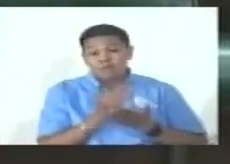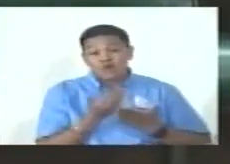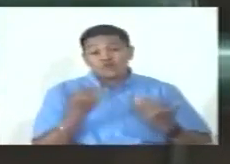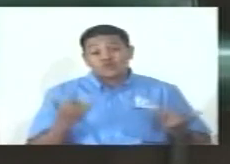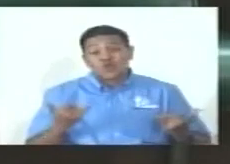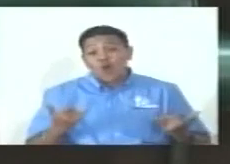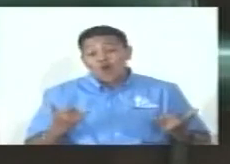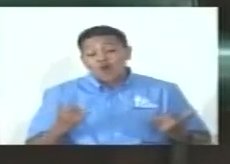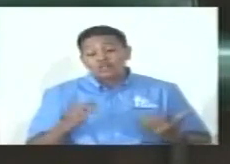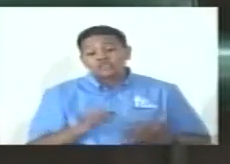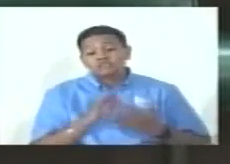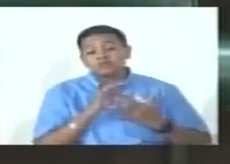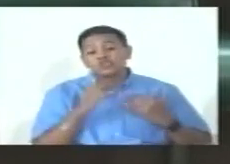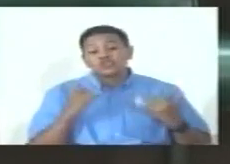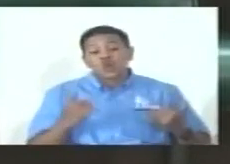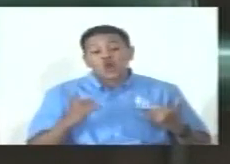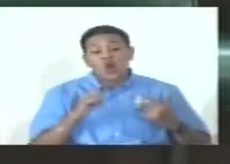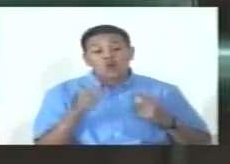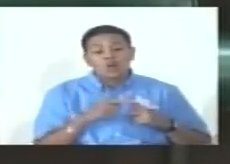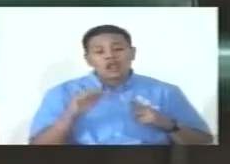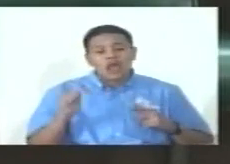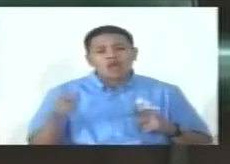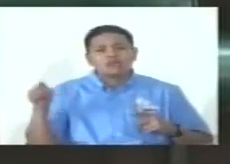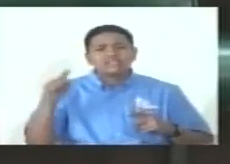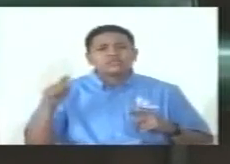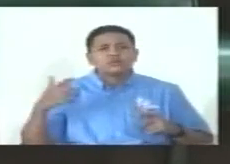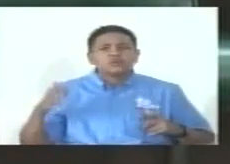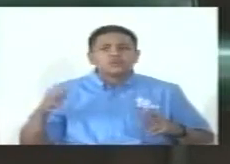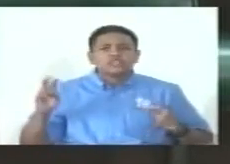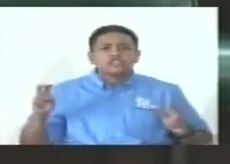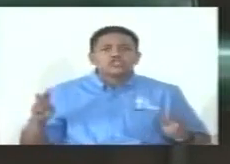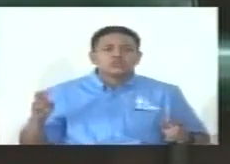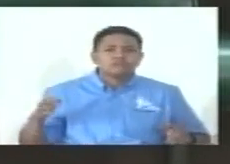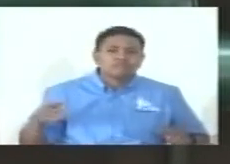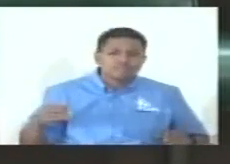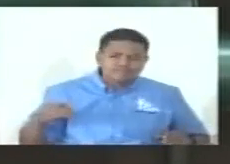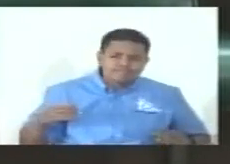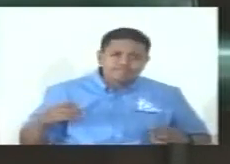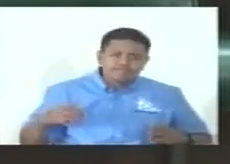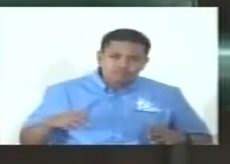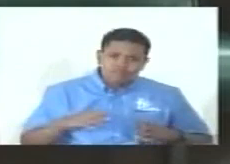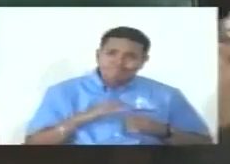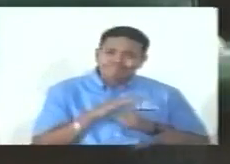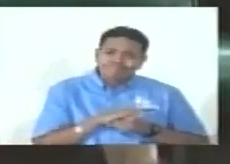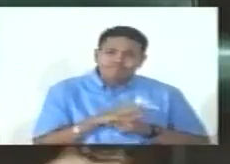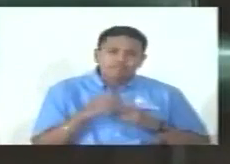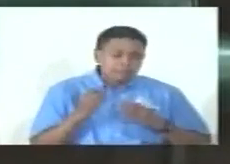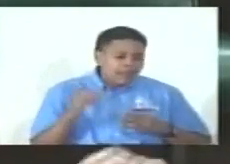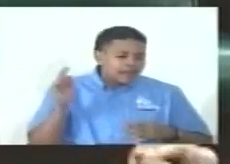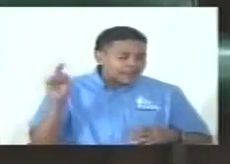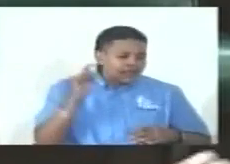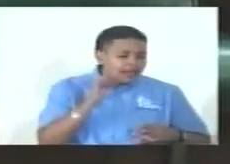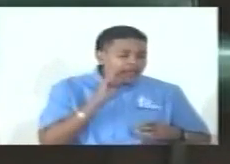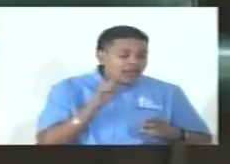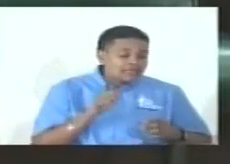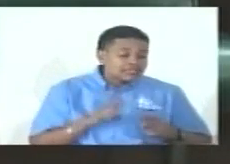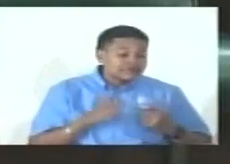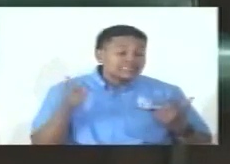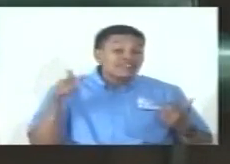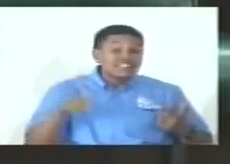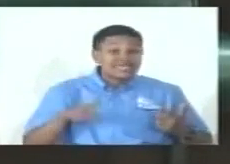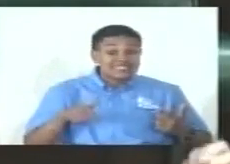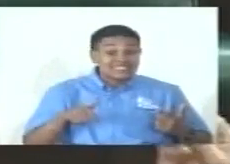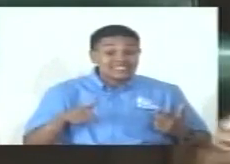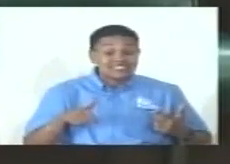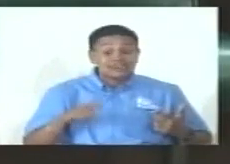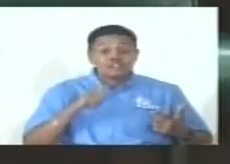especially now, when there are other pressing requirements of the government, as significant as this is,